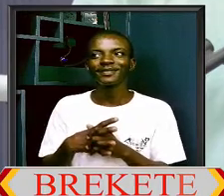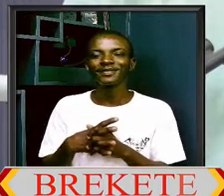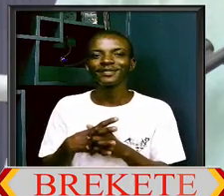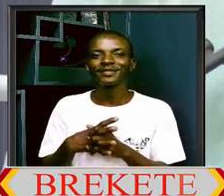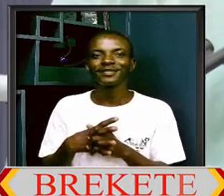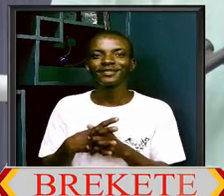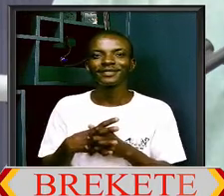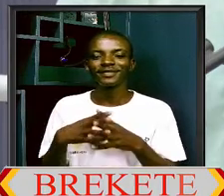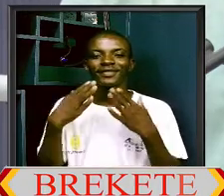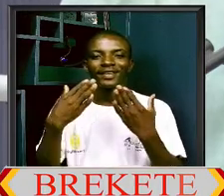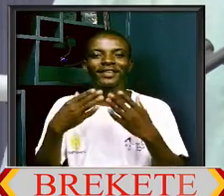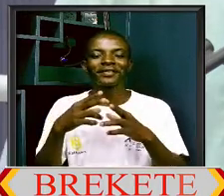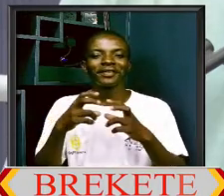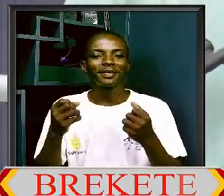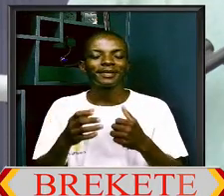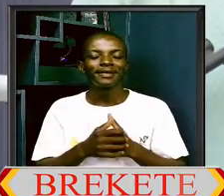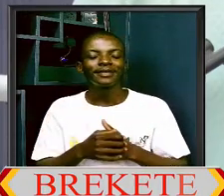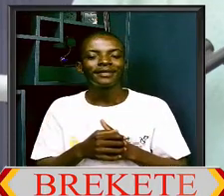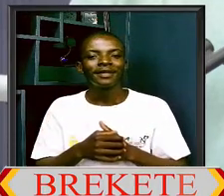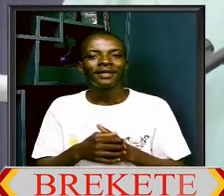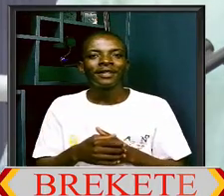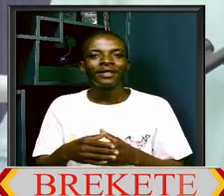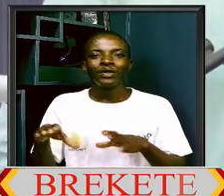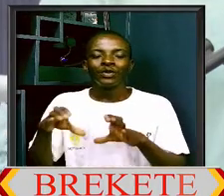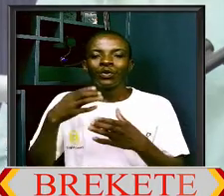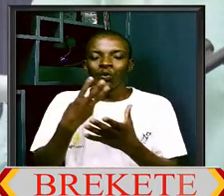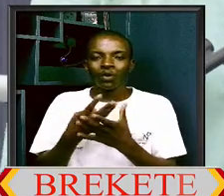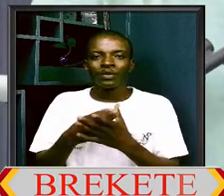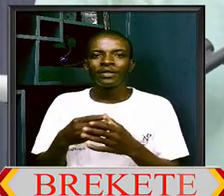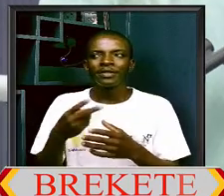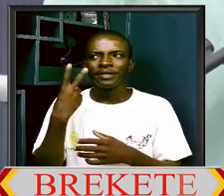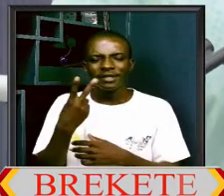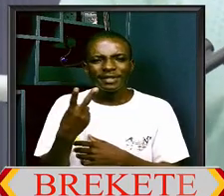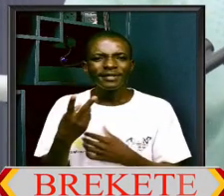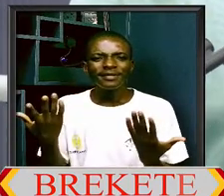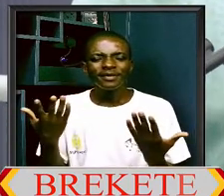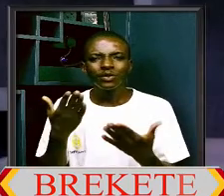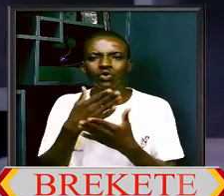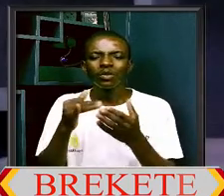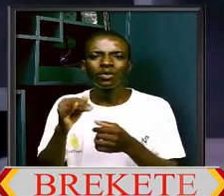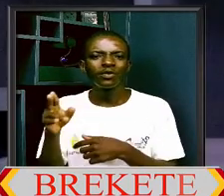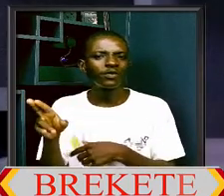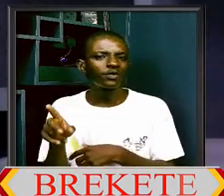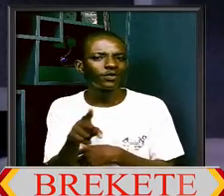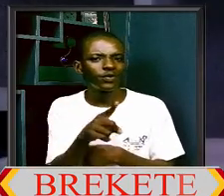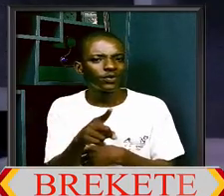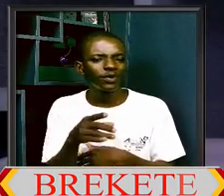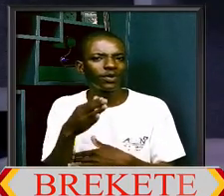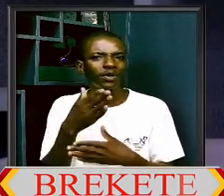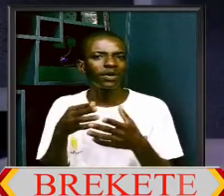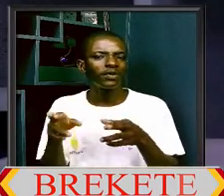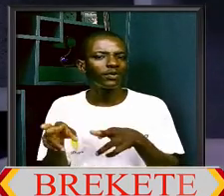again thank you sir sit down sir they do well you see some